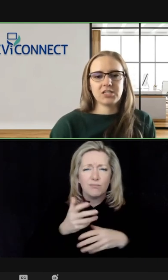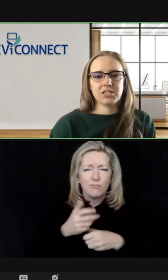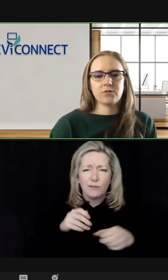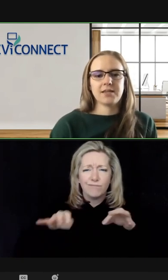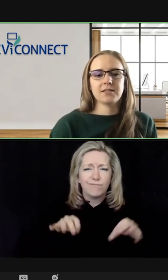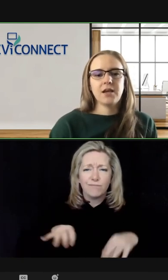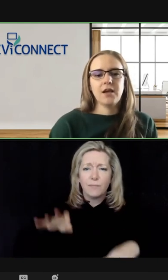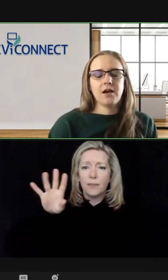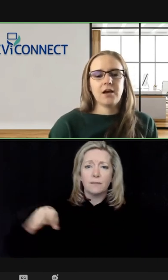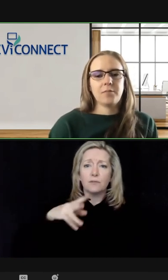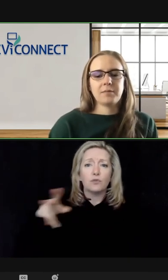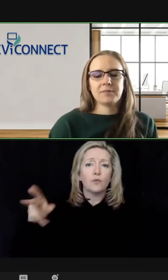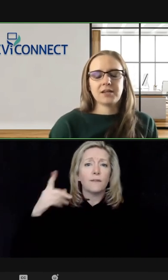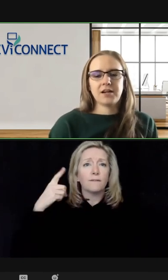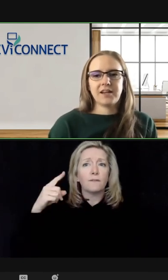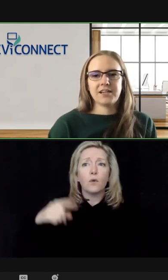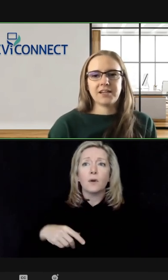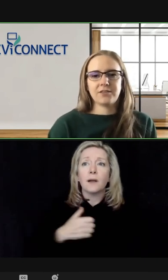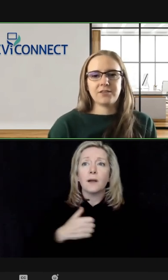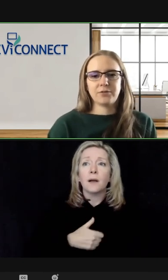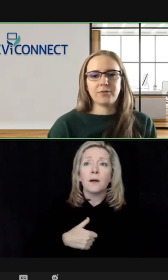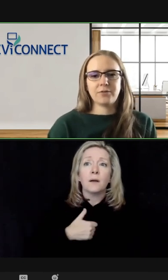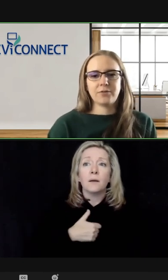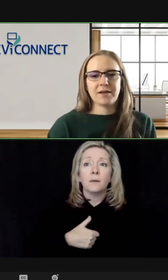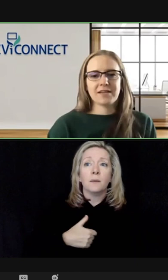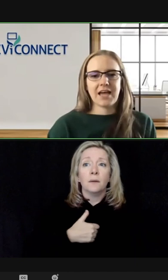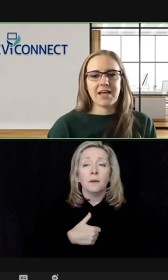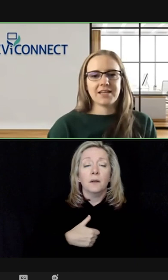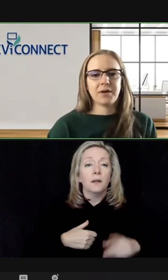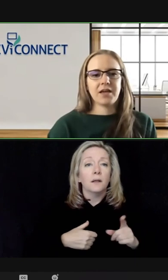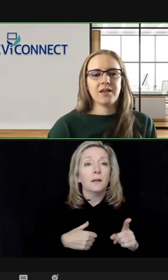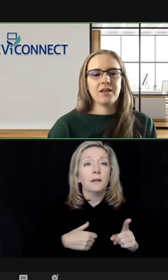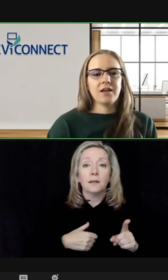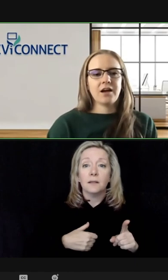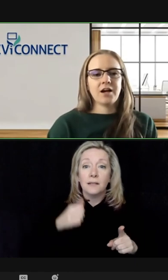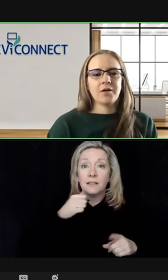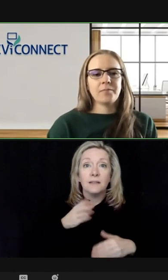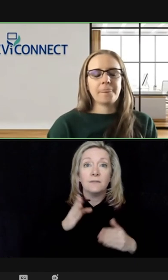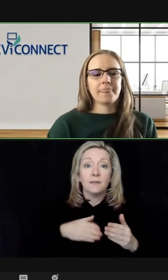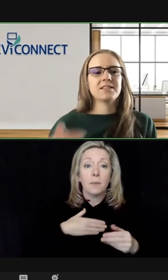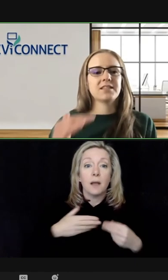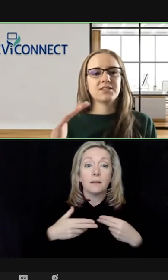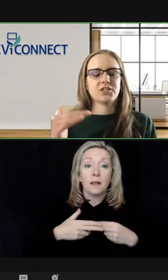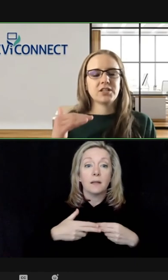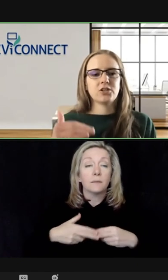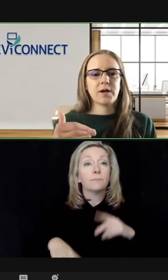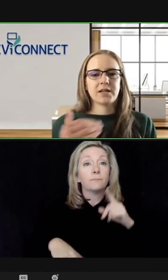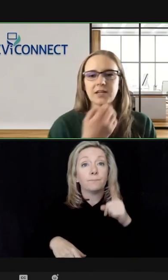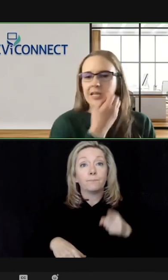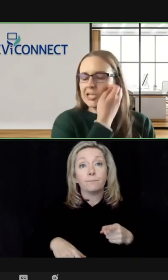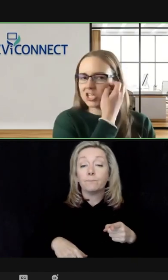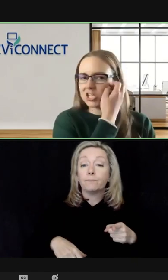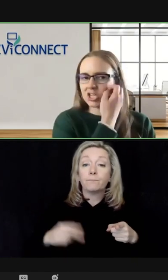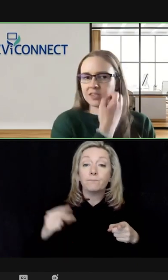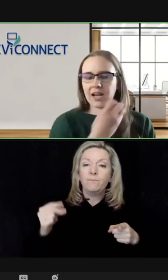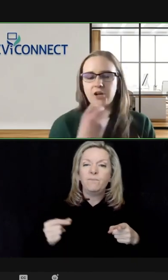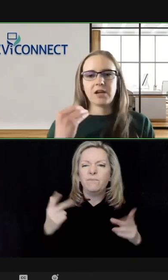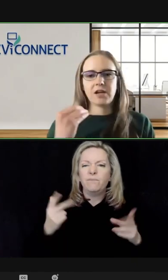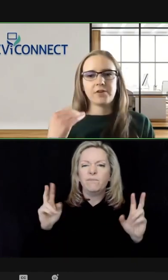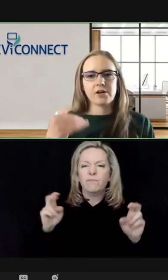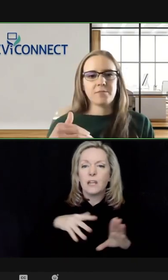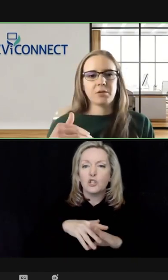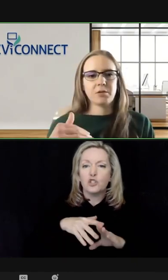little sheet to you guys. I'm sorry that I didn't get through all of my slides, but this is just a little quick cheat